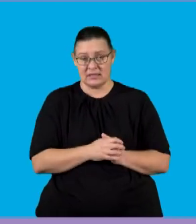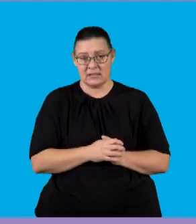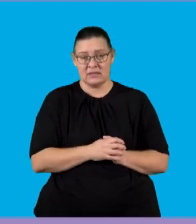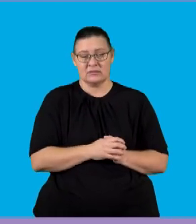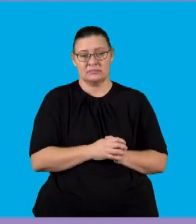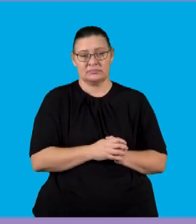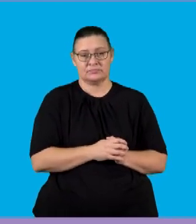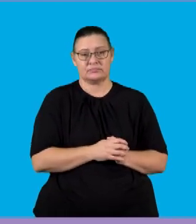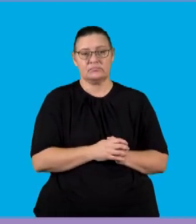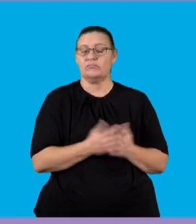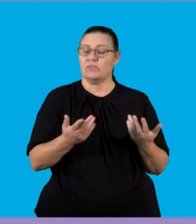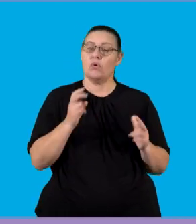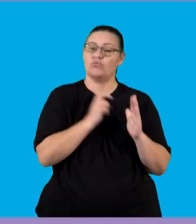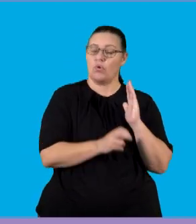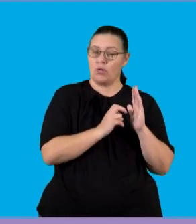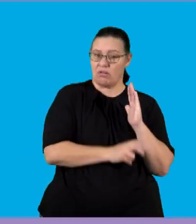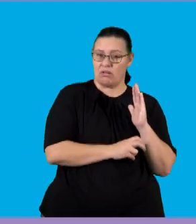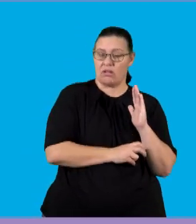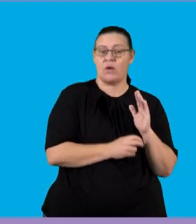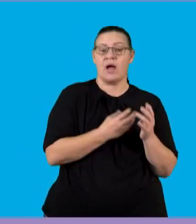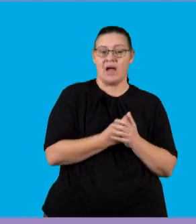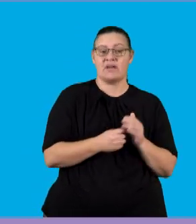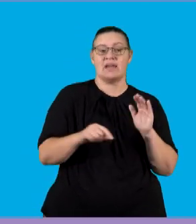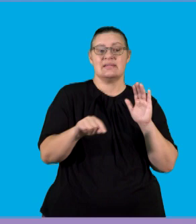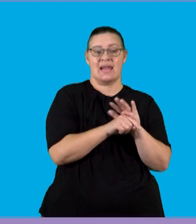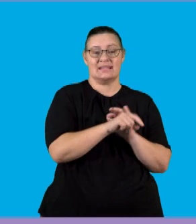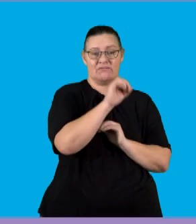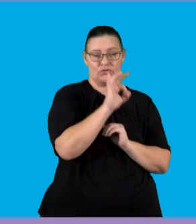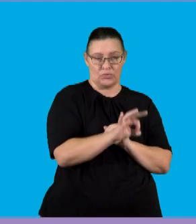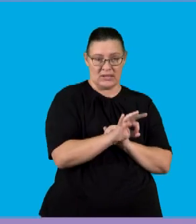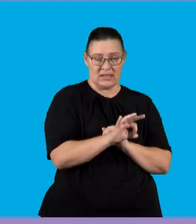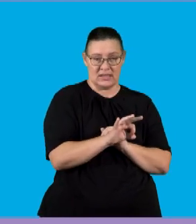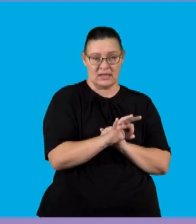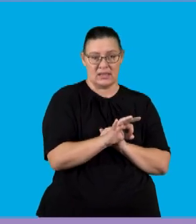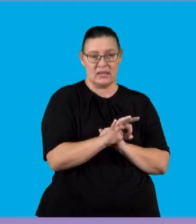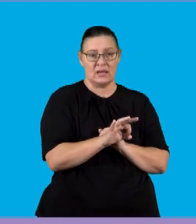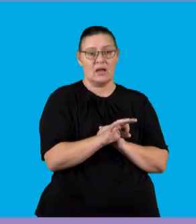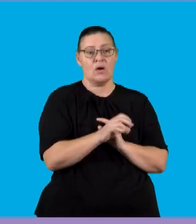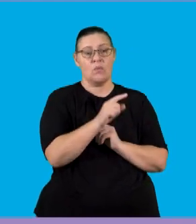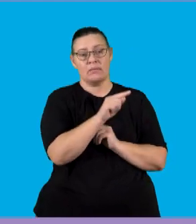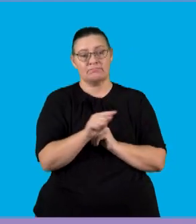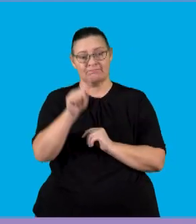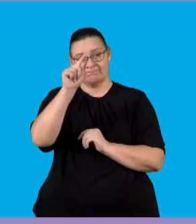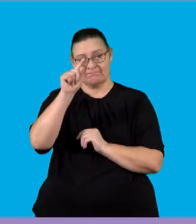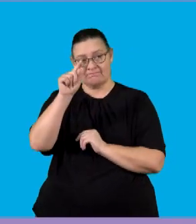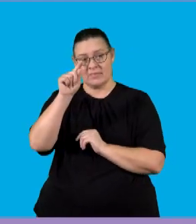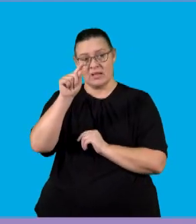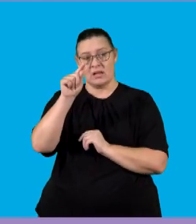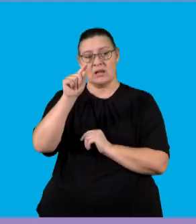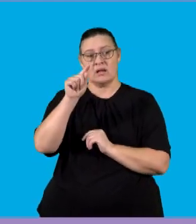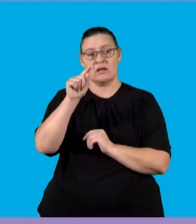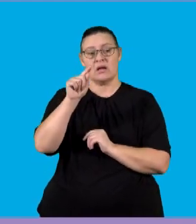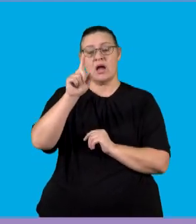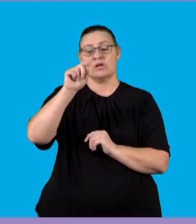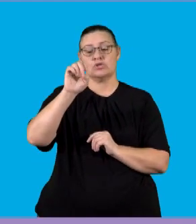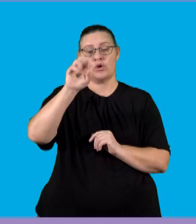here for our rule we are taking a -3, and as an exponent we are placing that